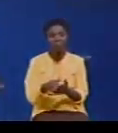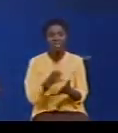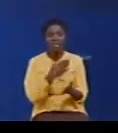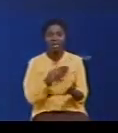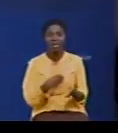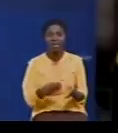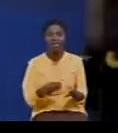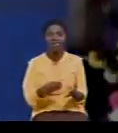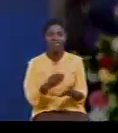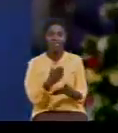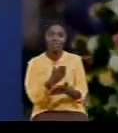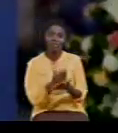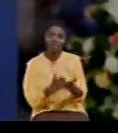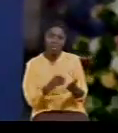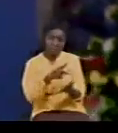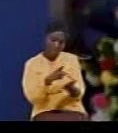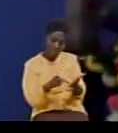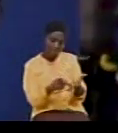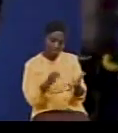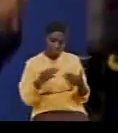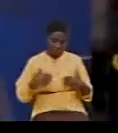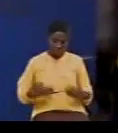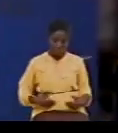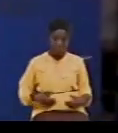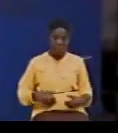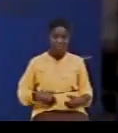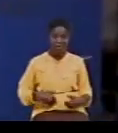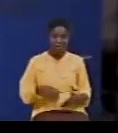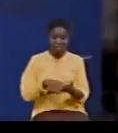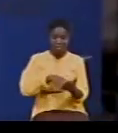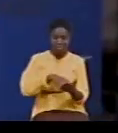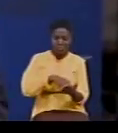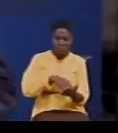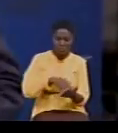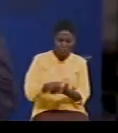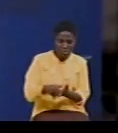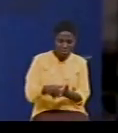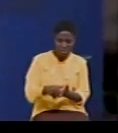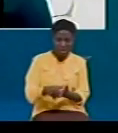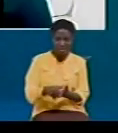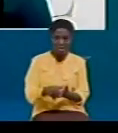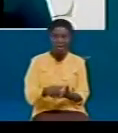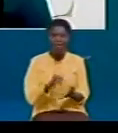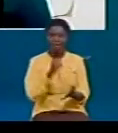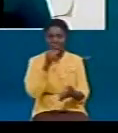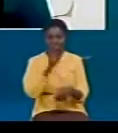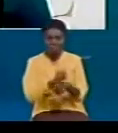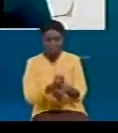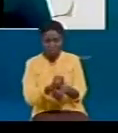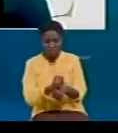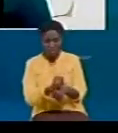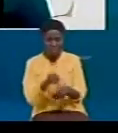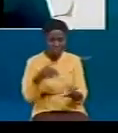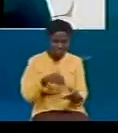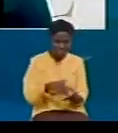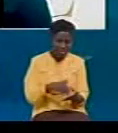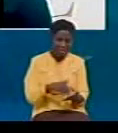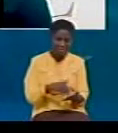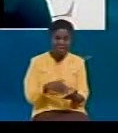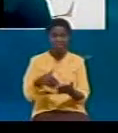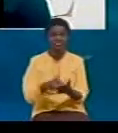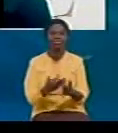some parts of the body have died off and could not function again. New